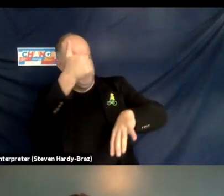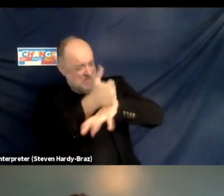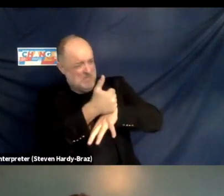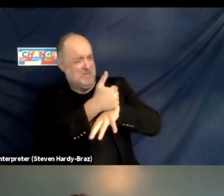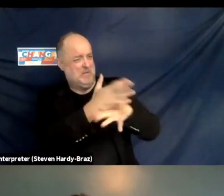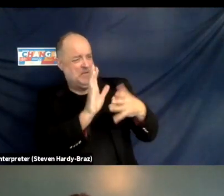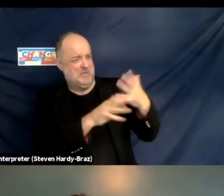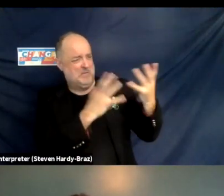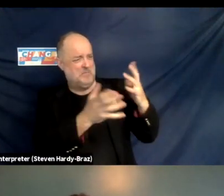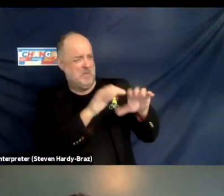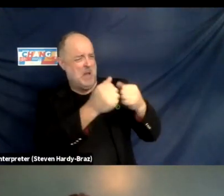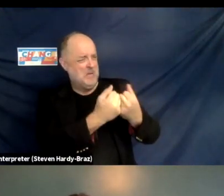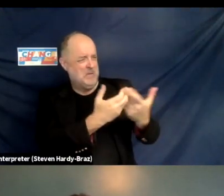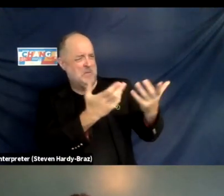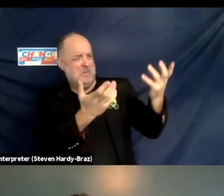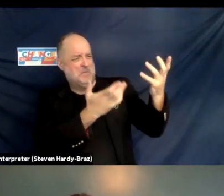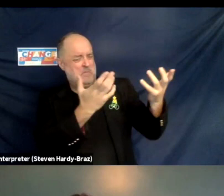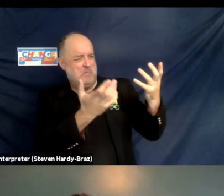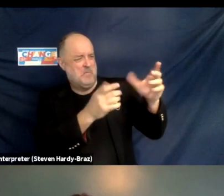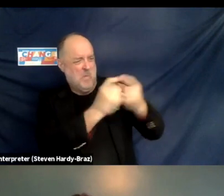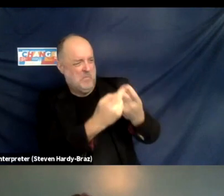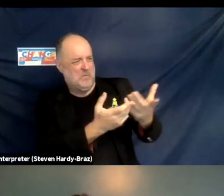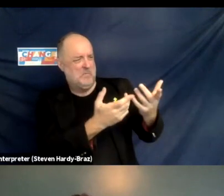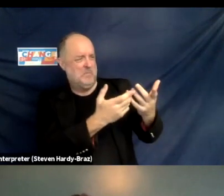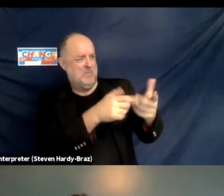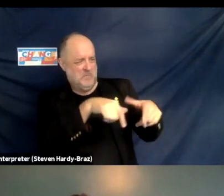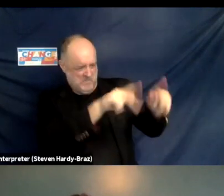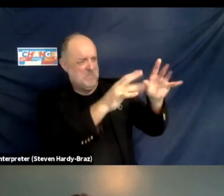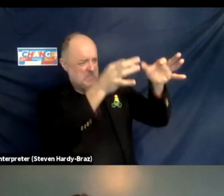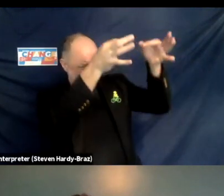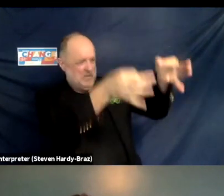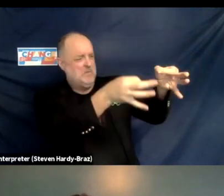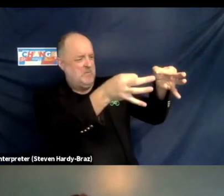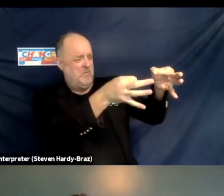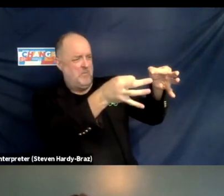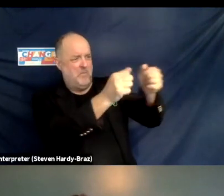the sort of autonomy to make these decisions without consequence.